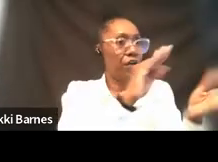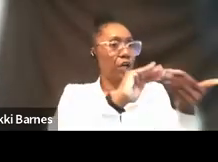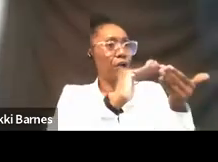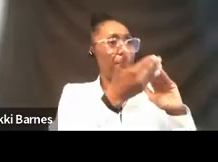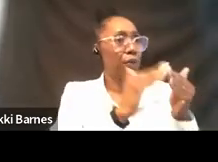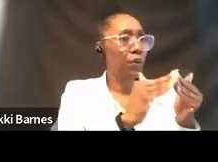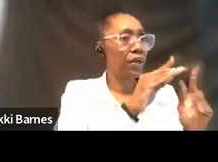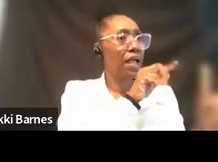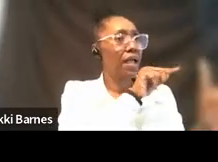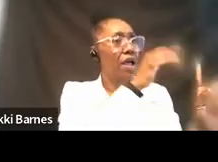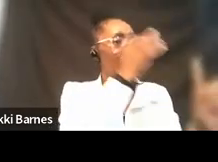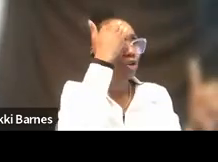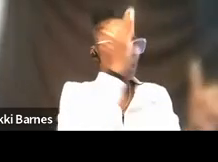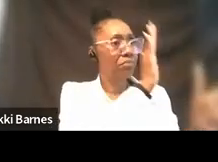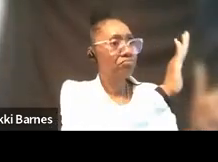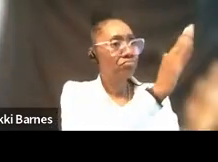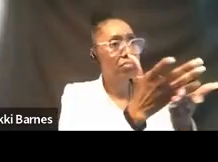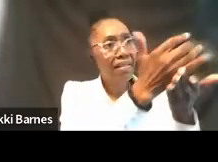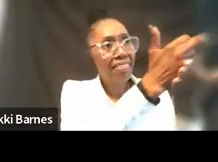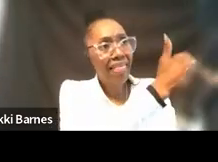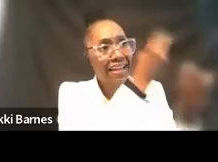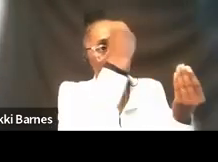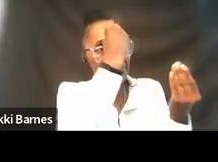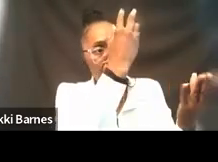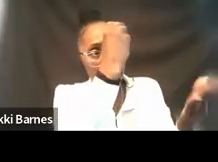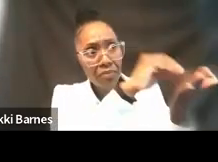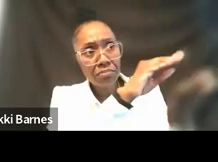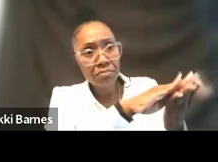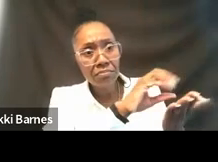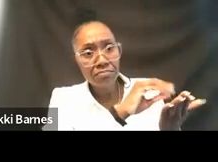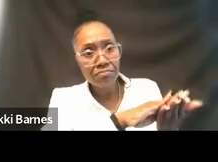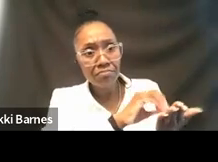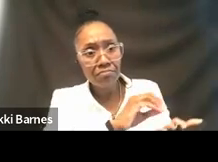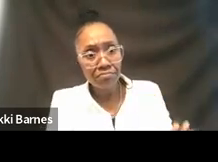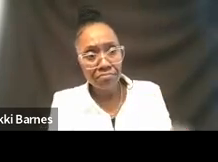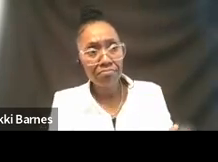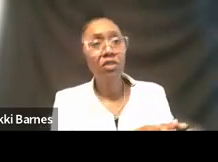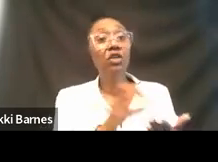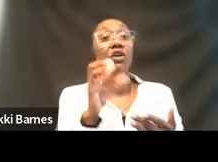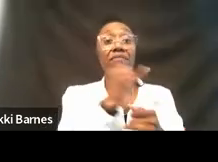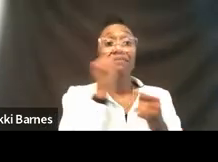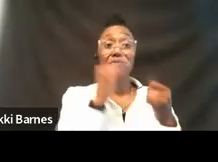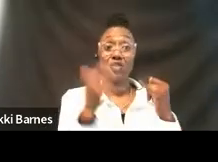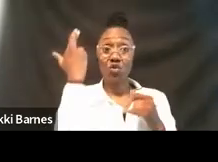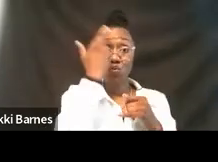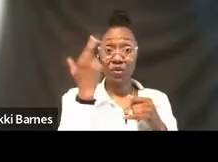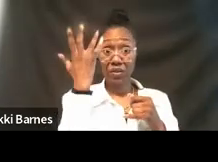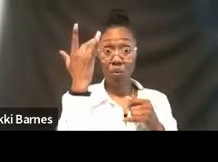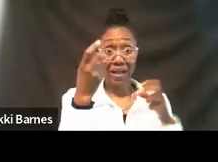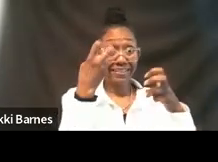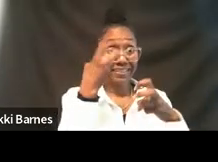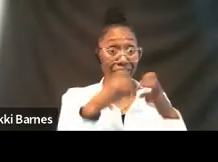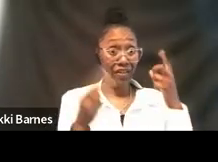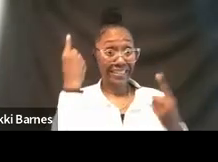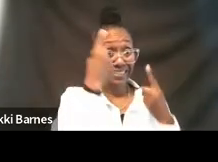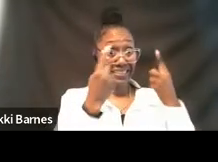data was collected and the context in which it was written. And then finally, the reason why it can be very difficult to consider